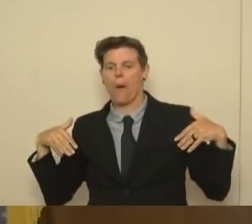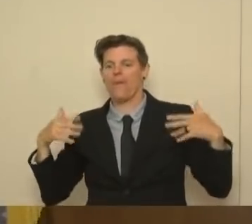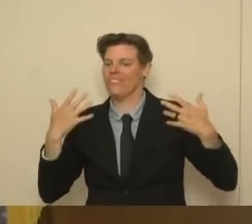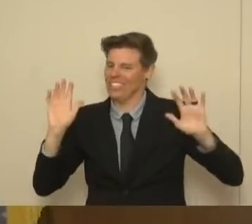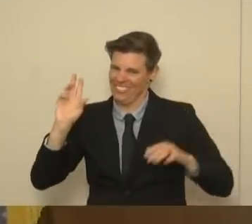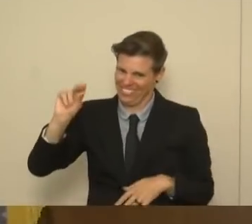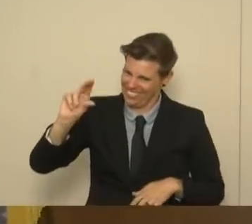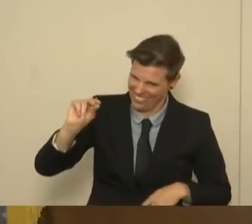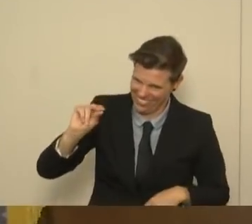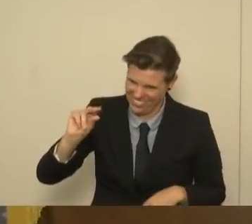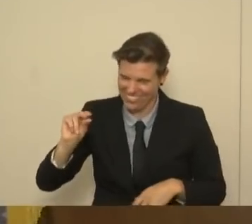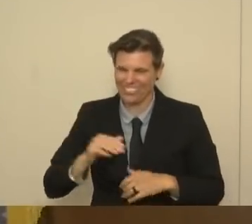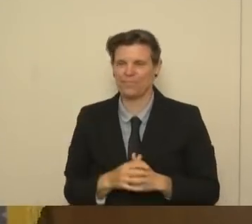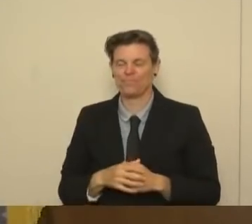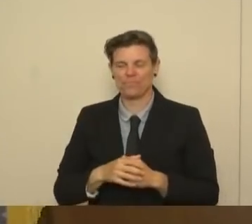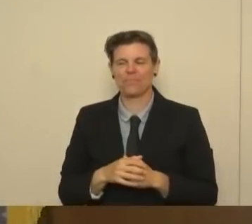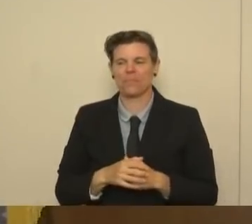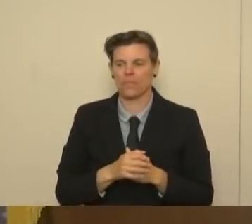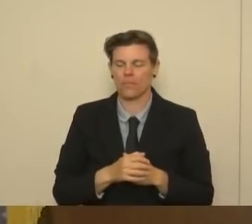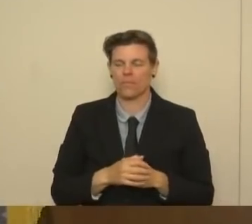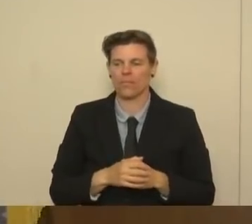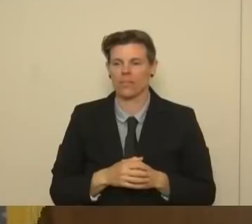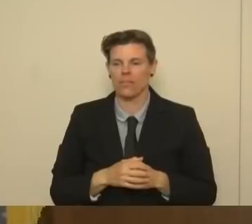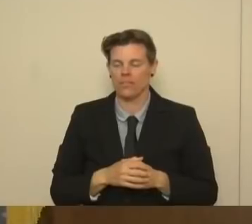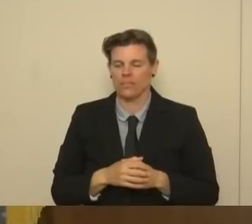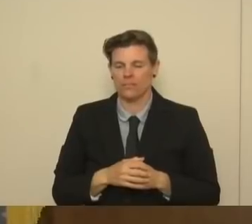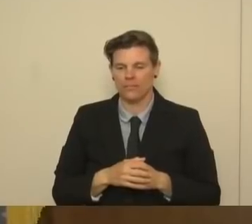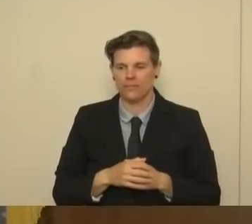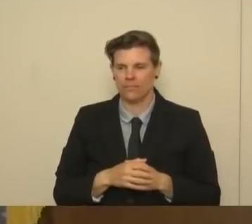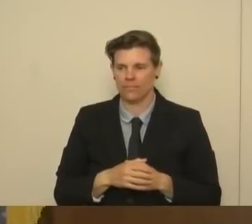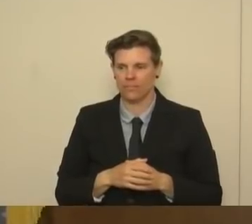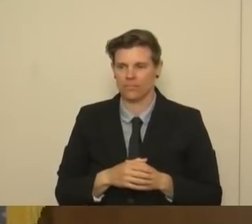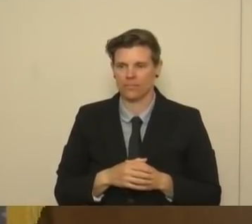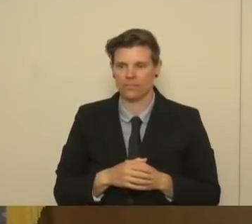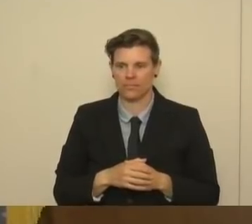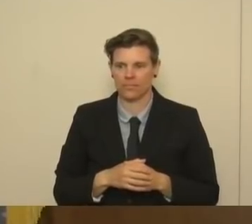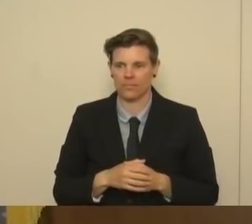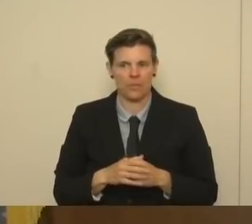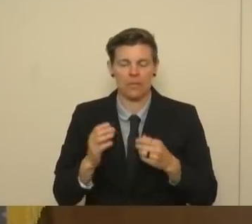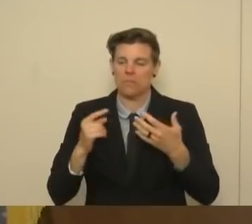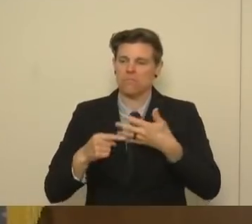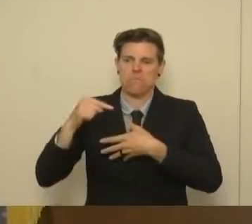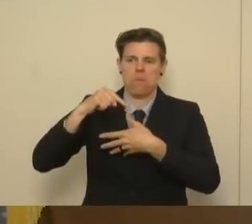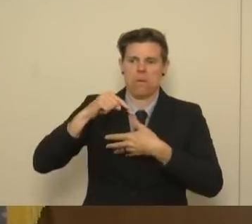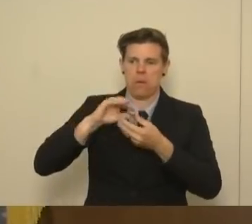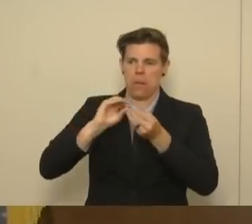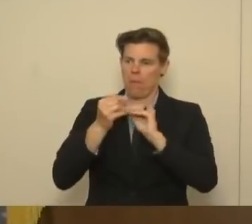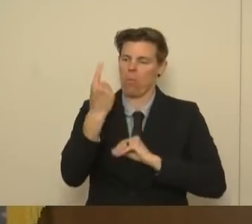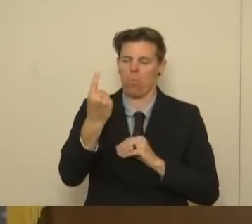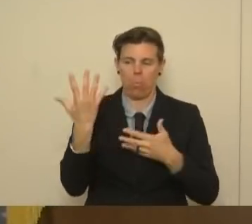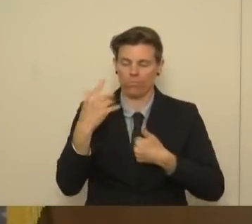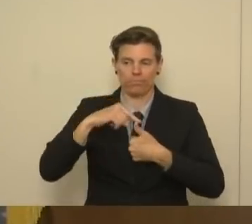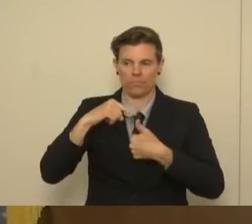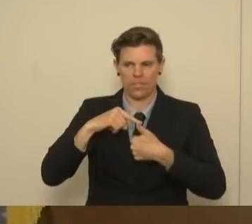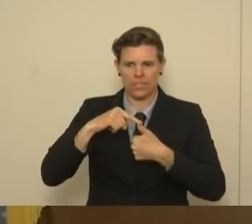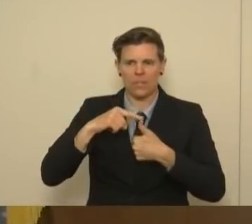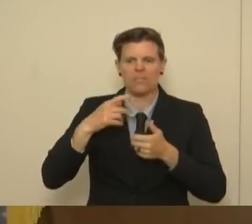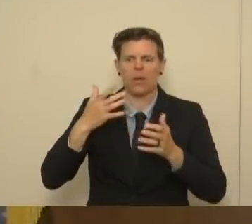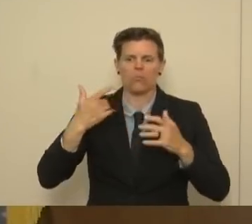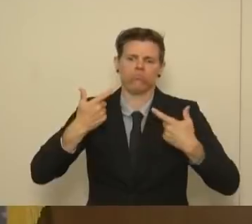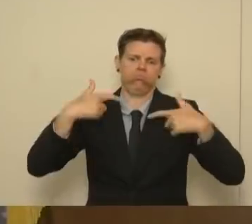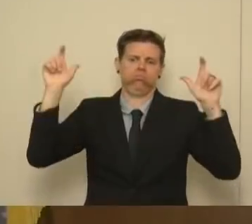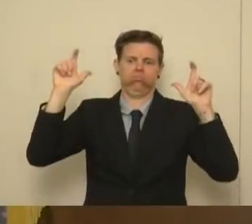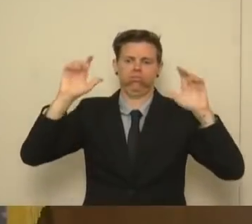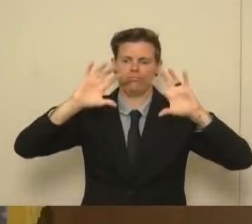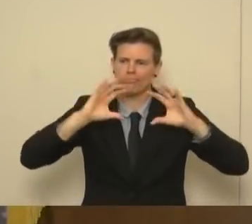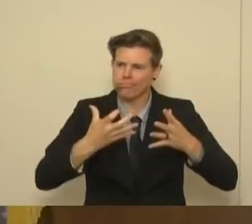work on the priority populations and the mandatory populations. And I think I can do this with a